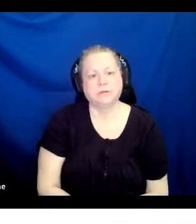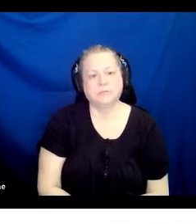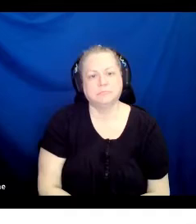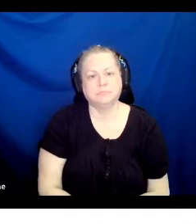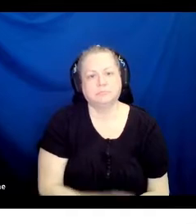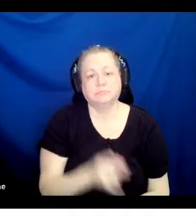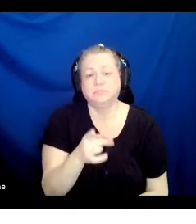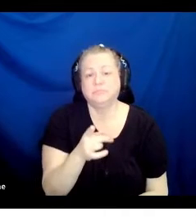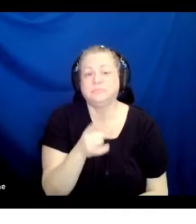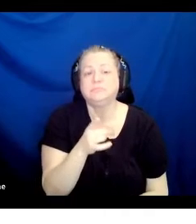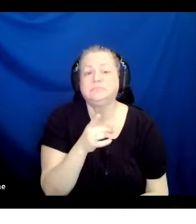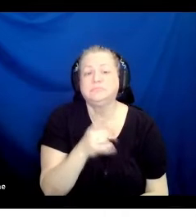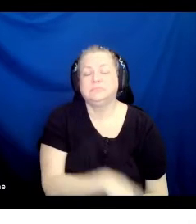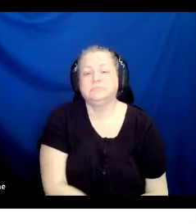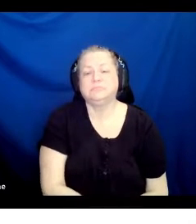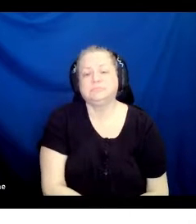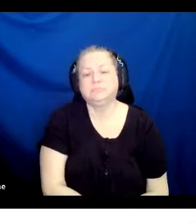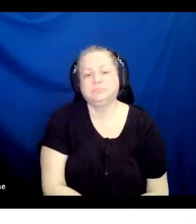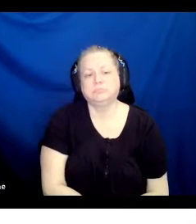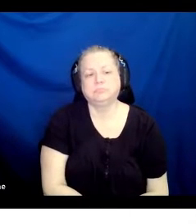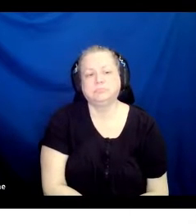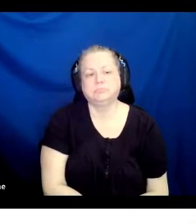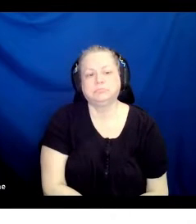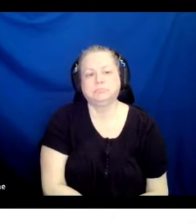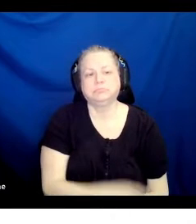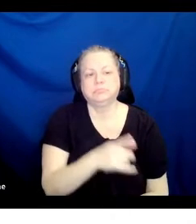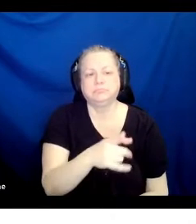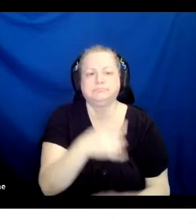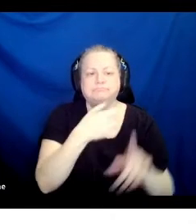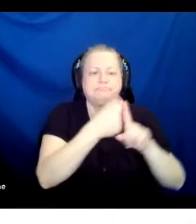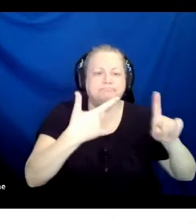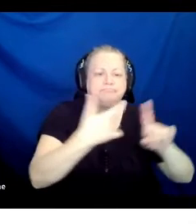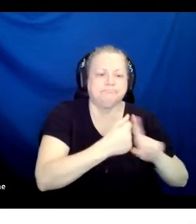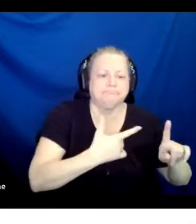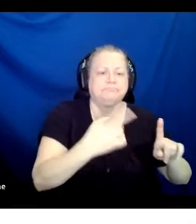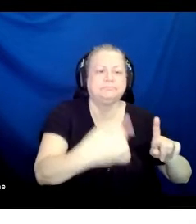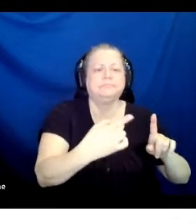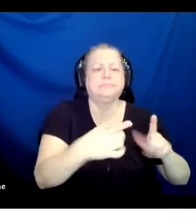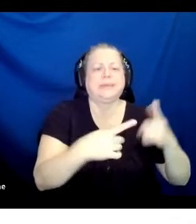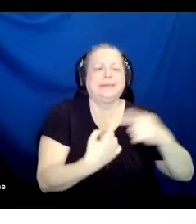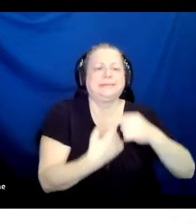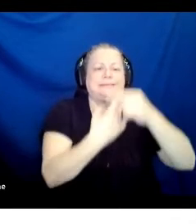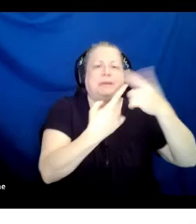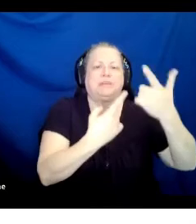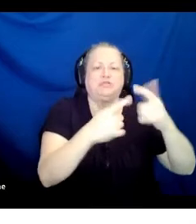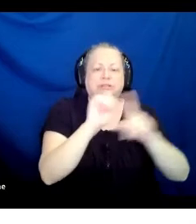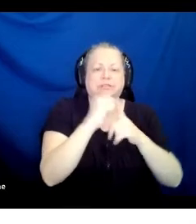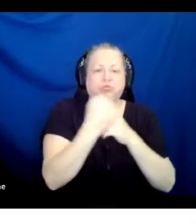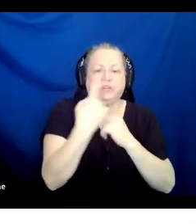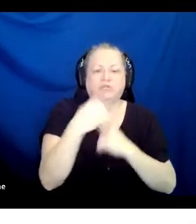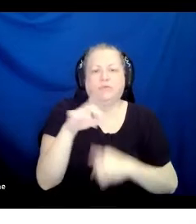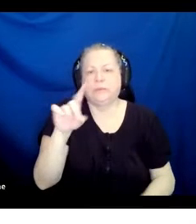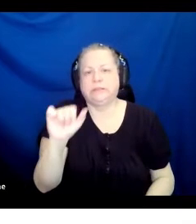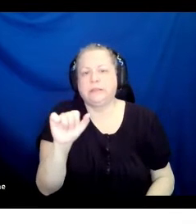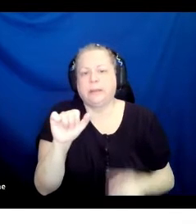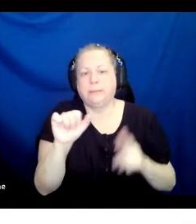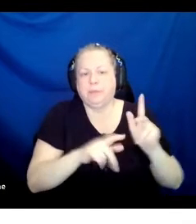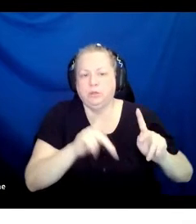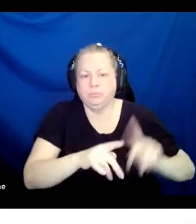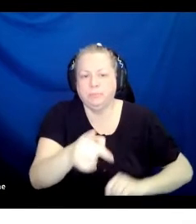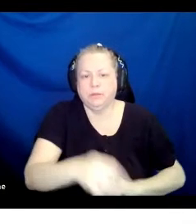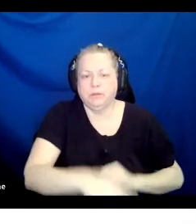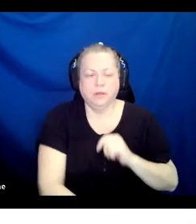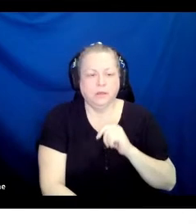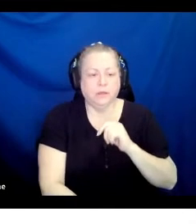So this slide just touches quickly on some special considerations for people with disabilities preparing for renewals.